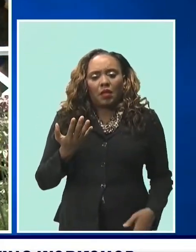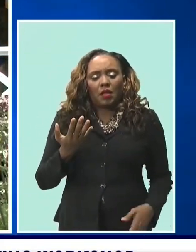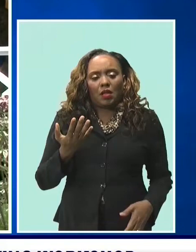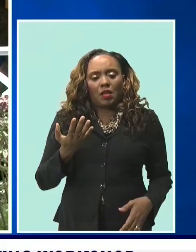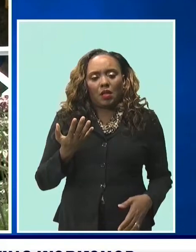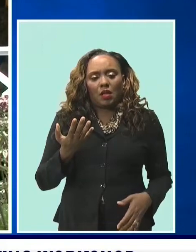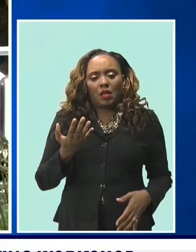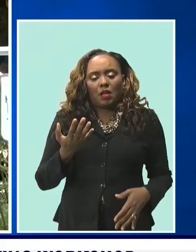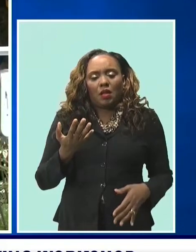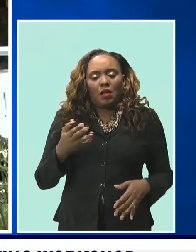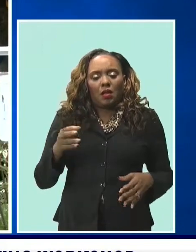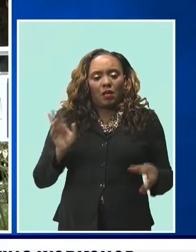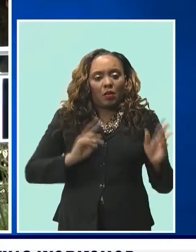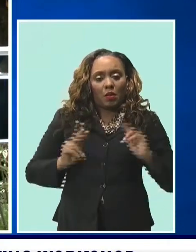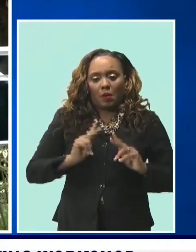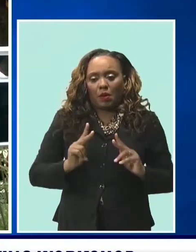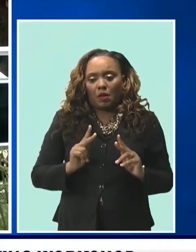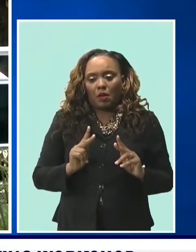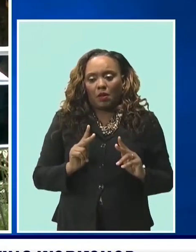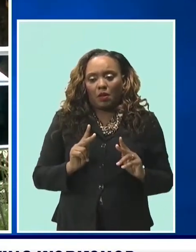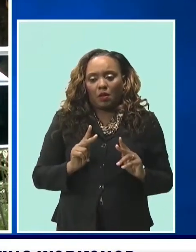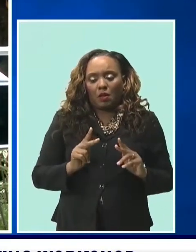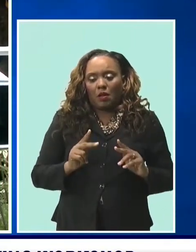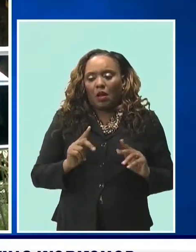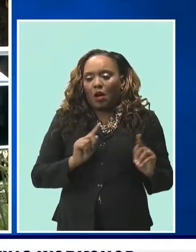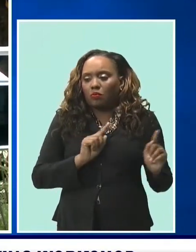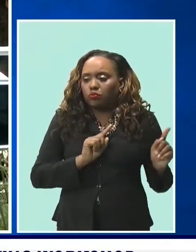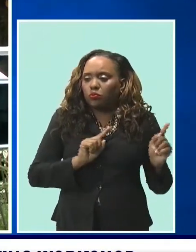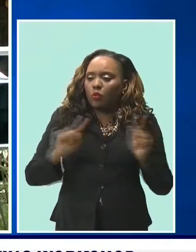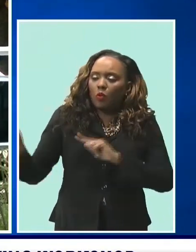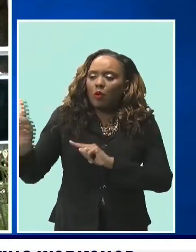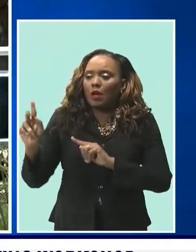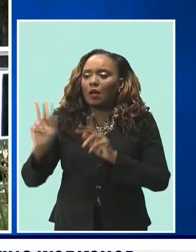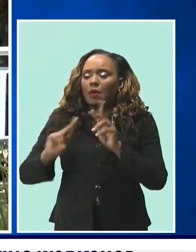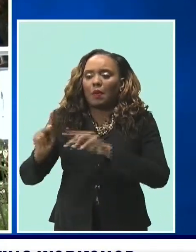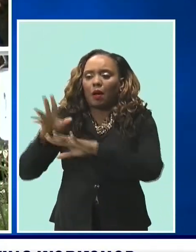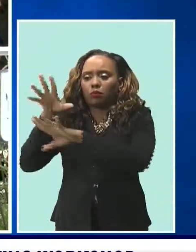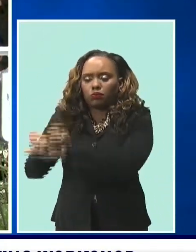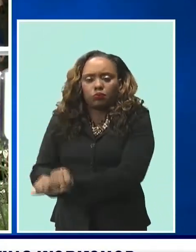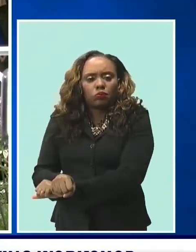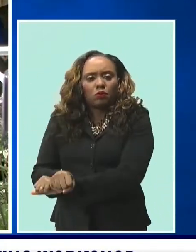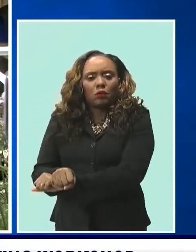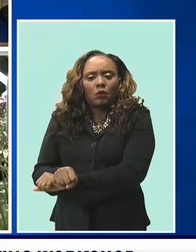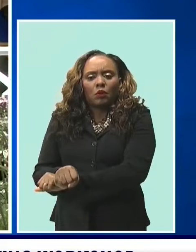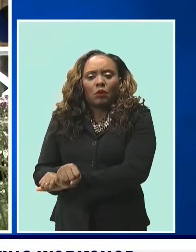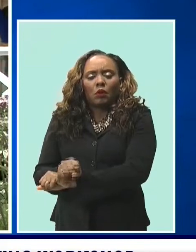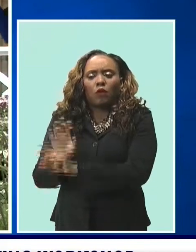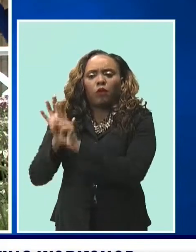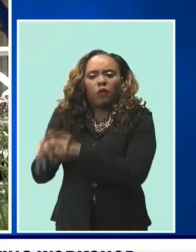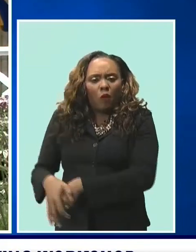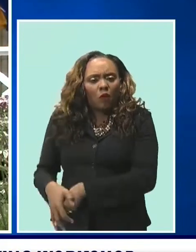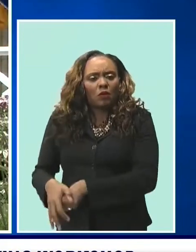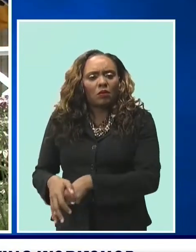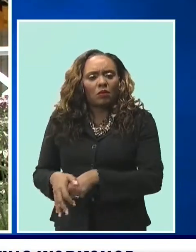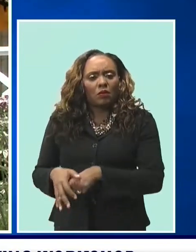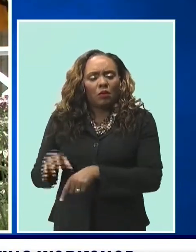or destination, it then tells us essentially that we need to work on this as a collaborative issue. Typically, you ask about how big a